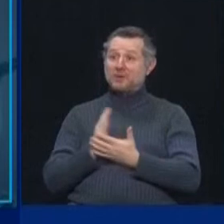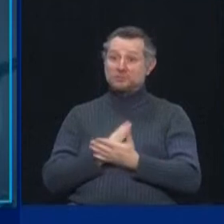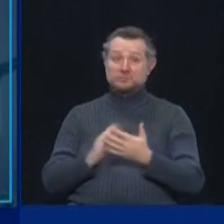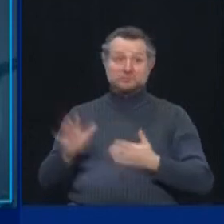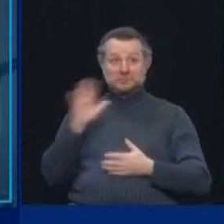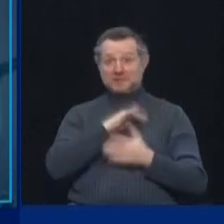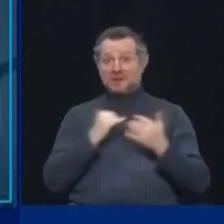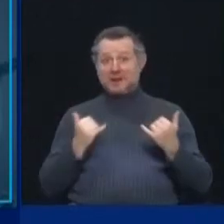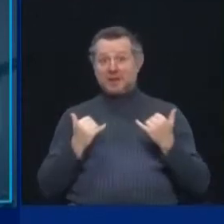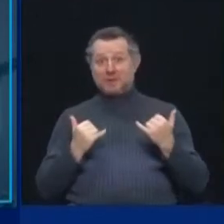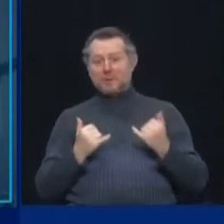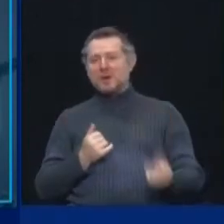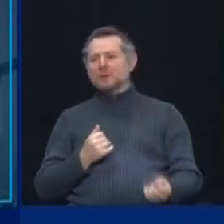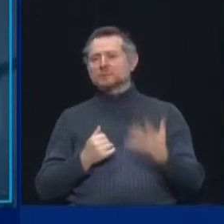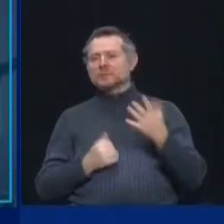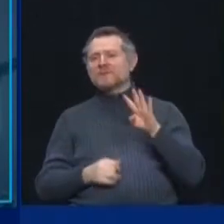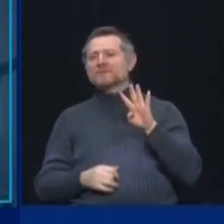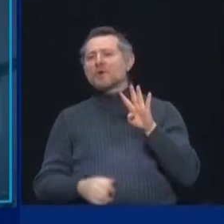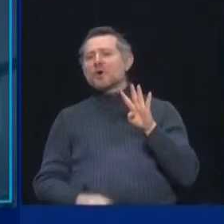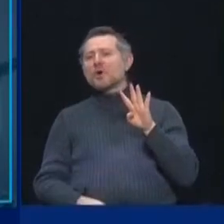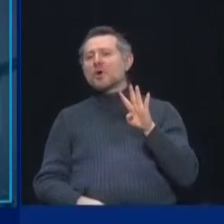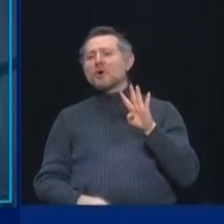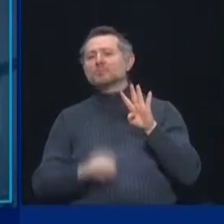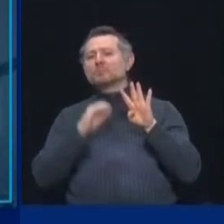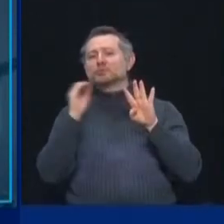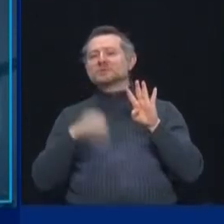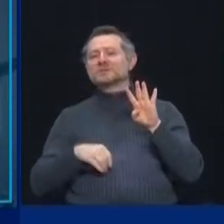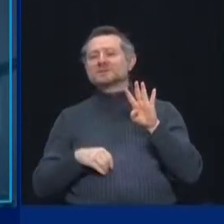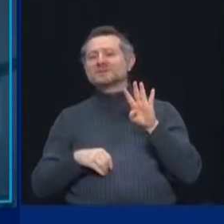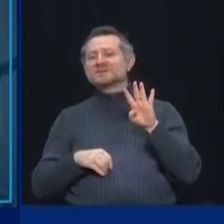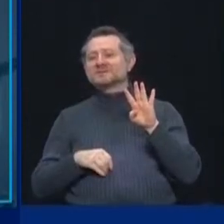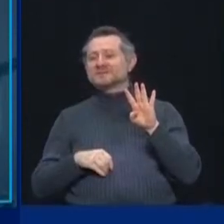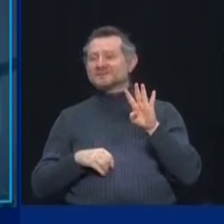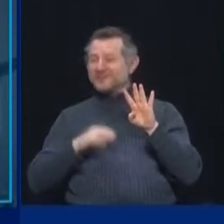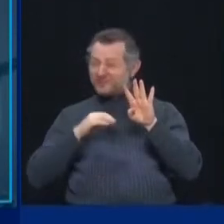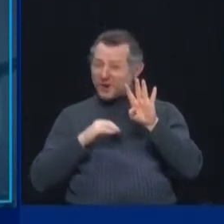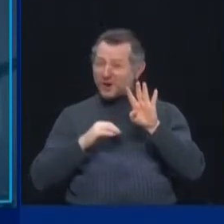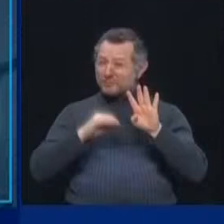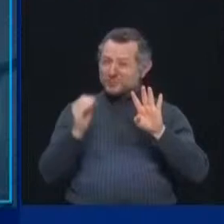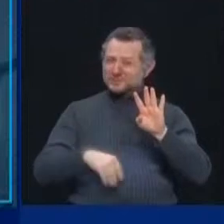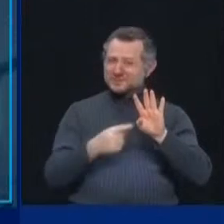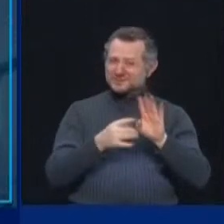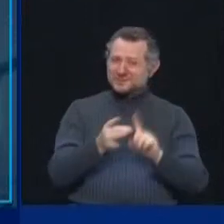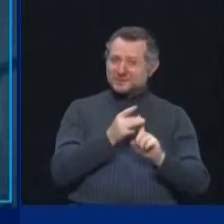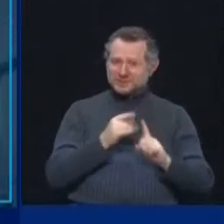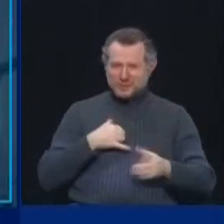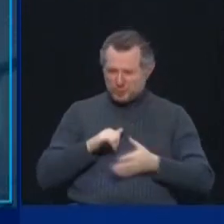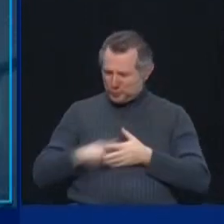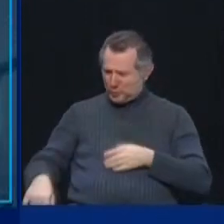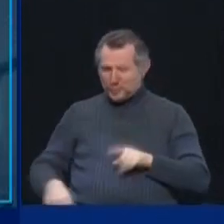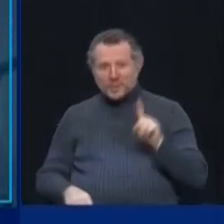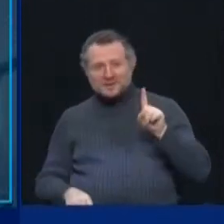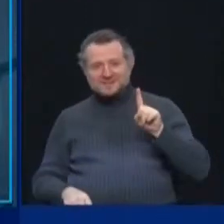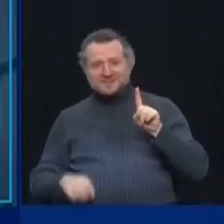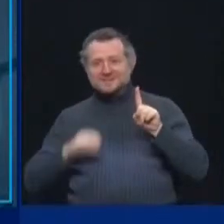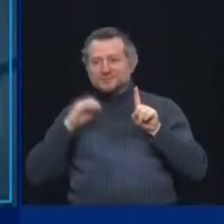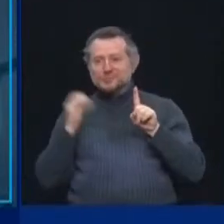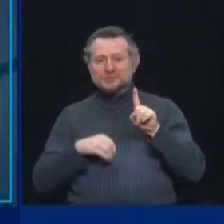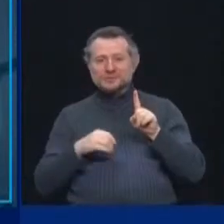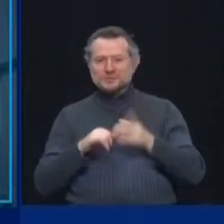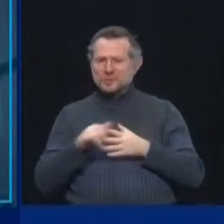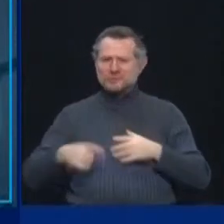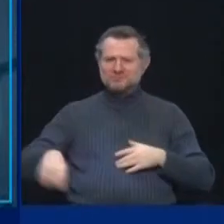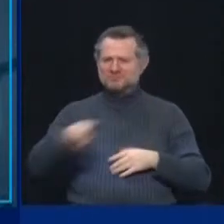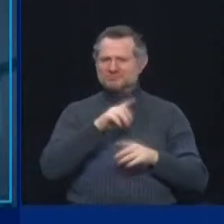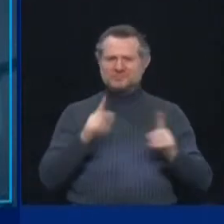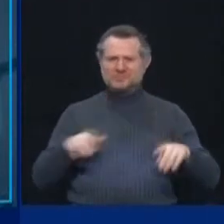today? 4%. 4% positivity. New York is 1% because New Yorkers stepped up and they did the right